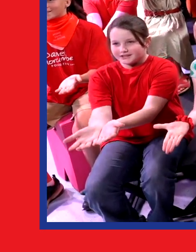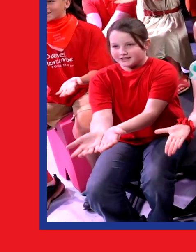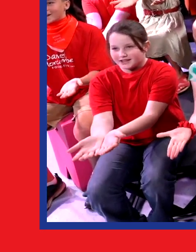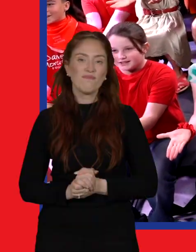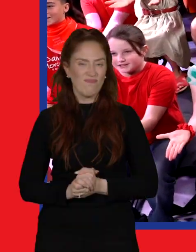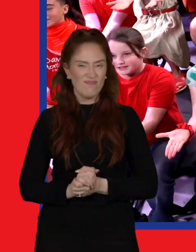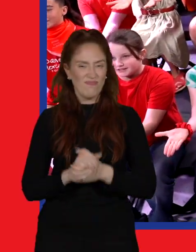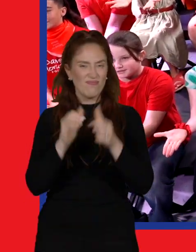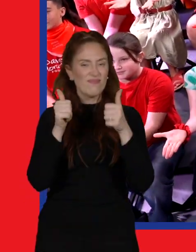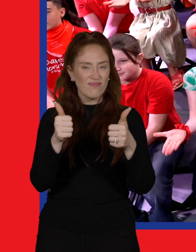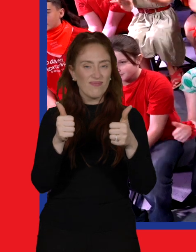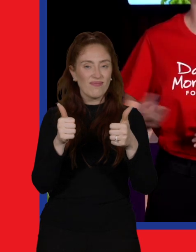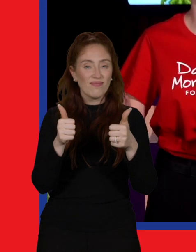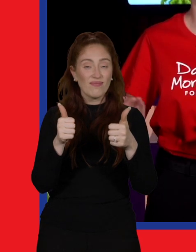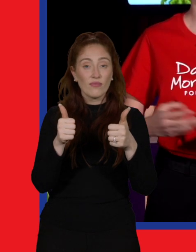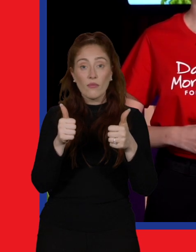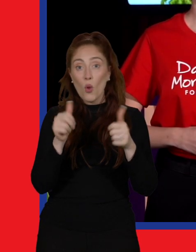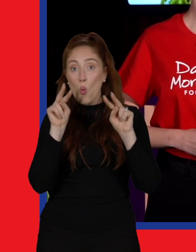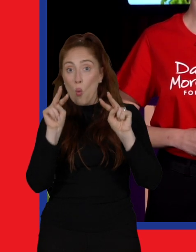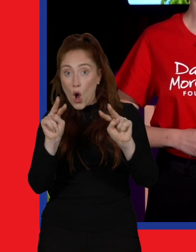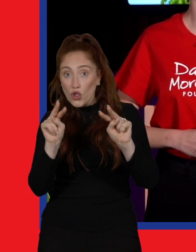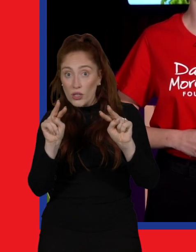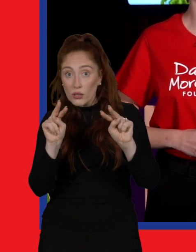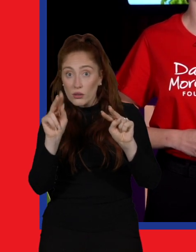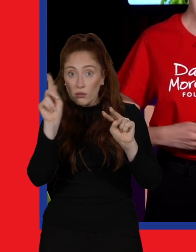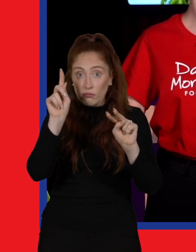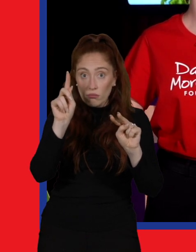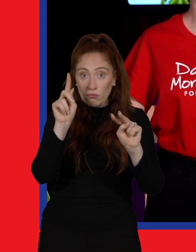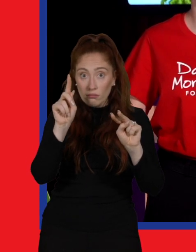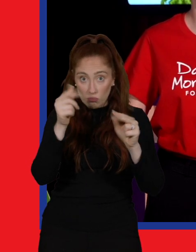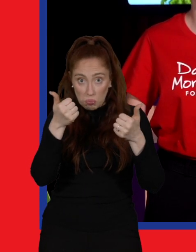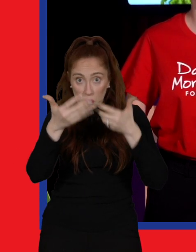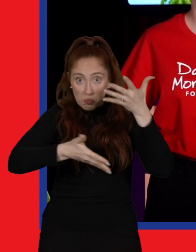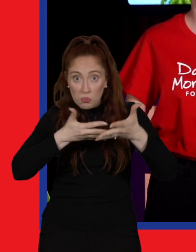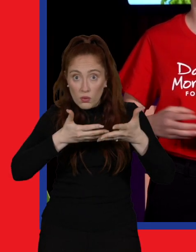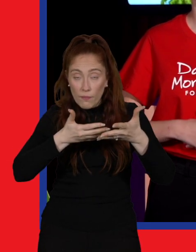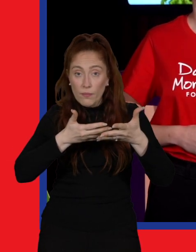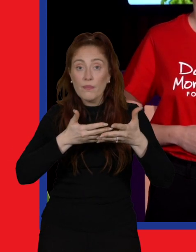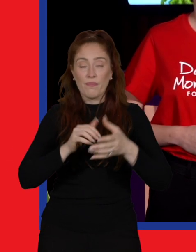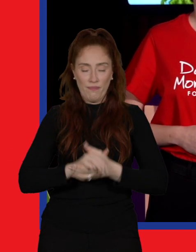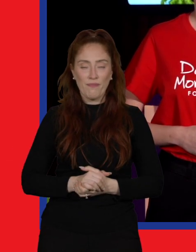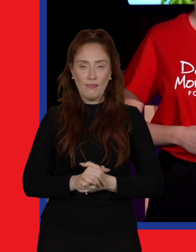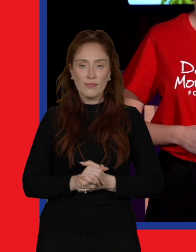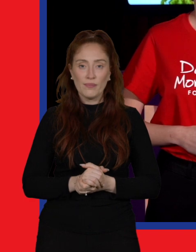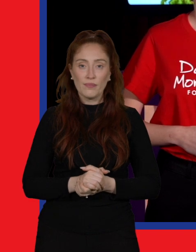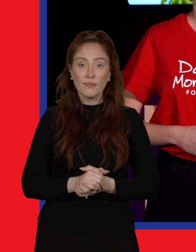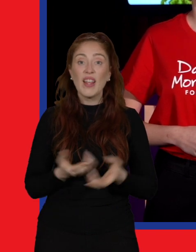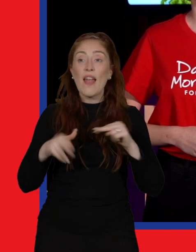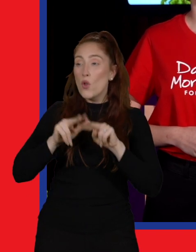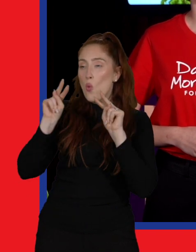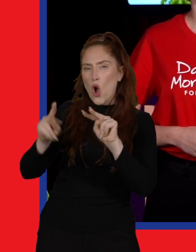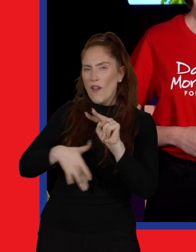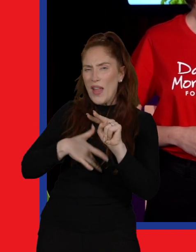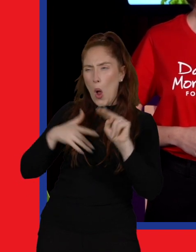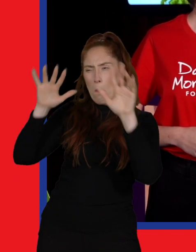Enthusiastic consent. That's great. What about everyone watching? How did you go? If you see the boundaries being